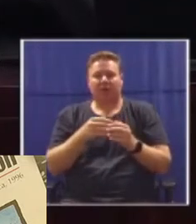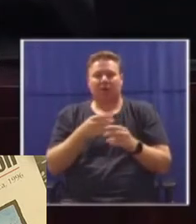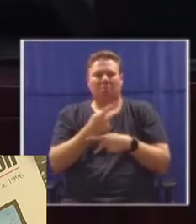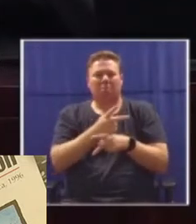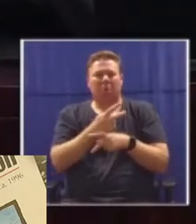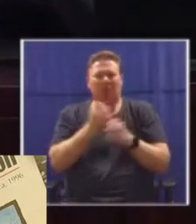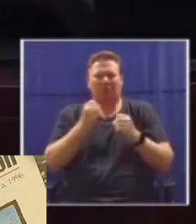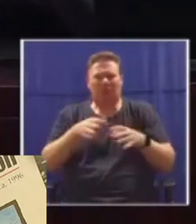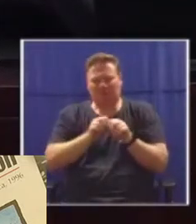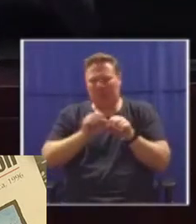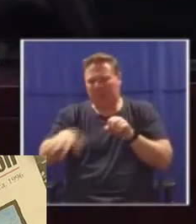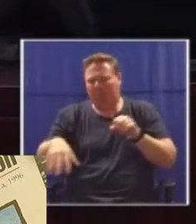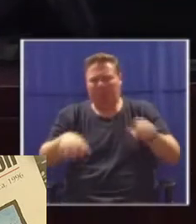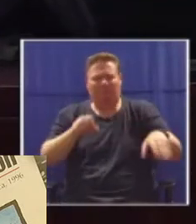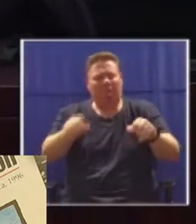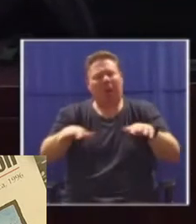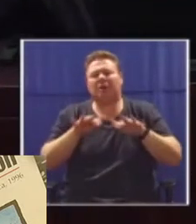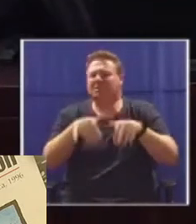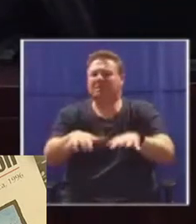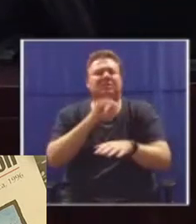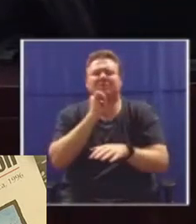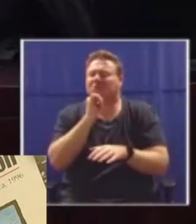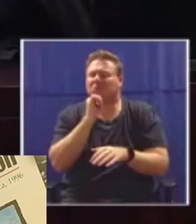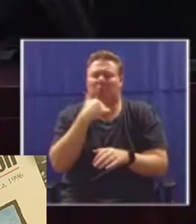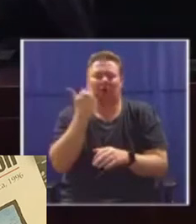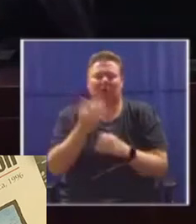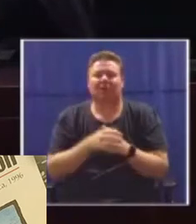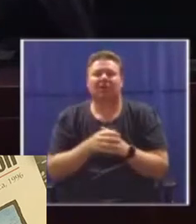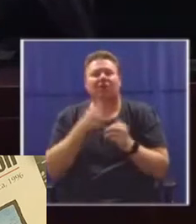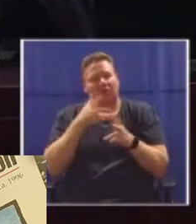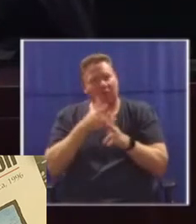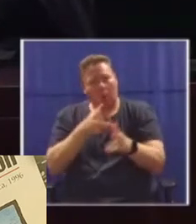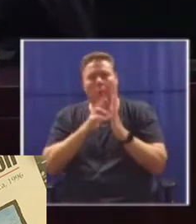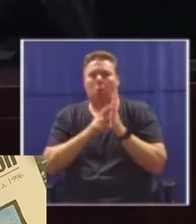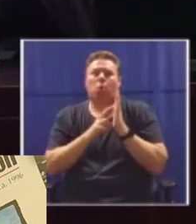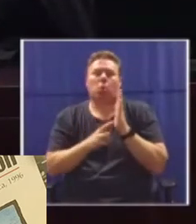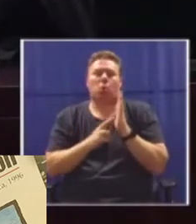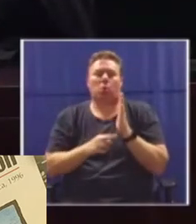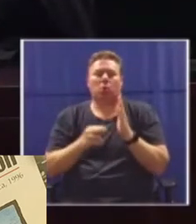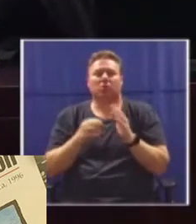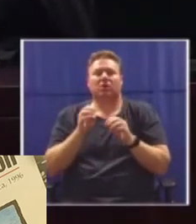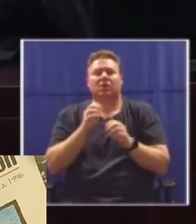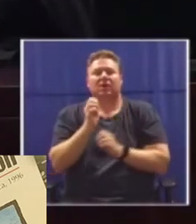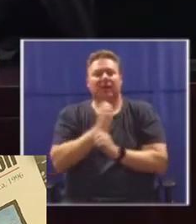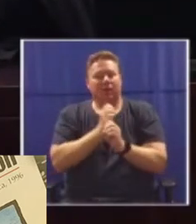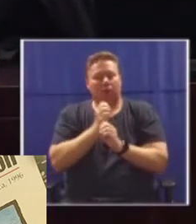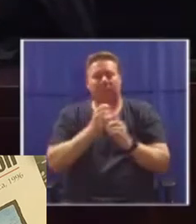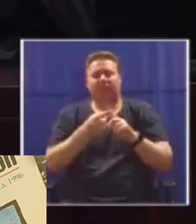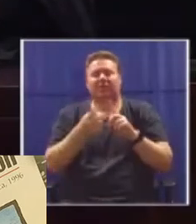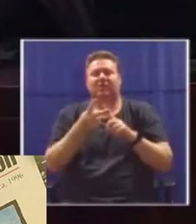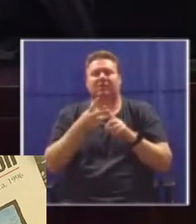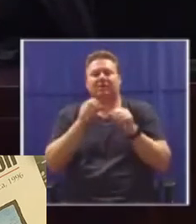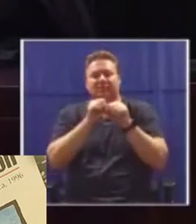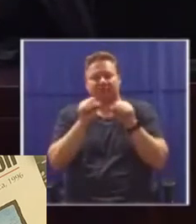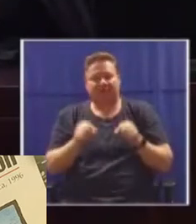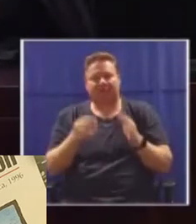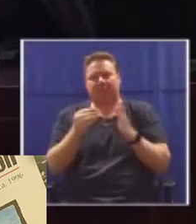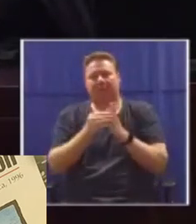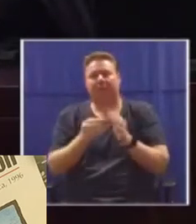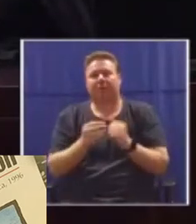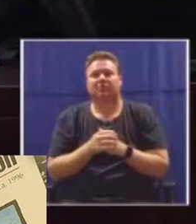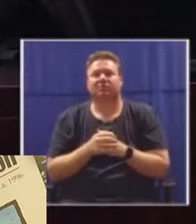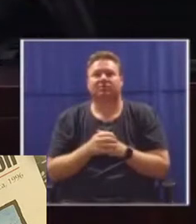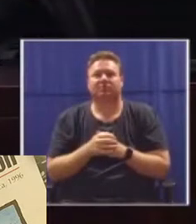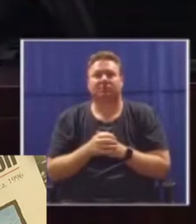ships, including regulations regarding the ship's equipment and systems for the control of sewage discharge, the provision